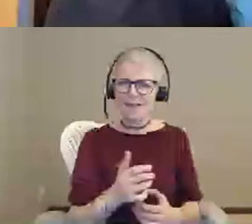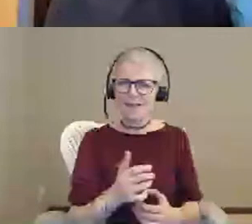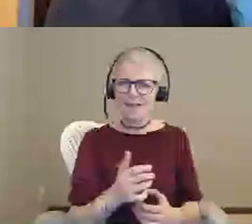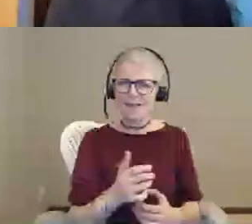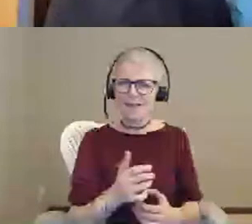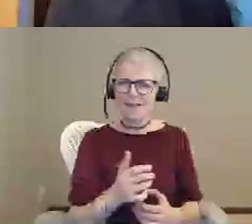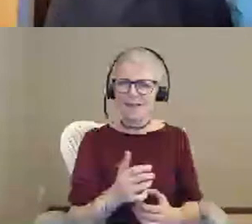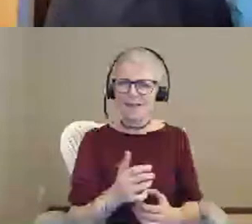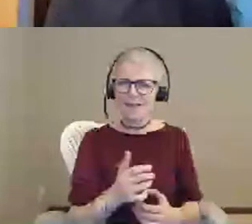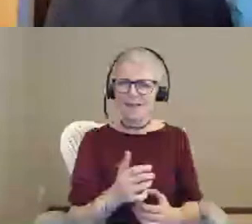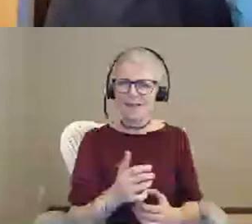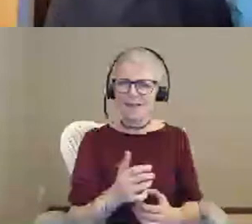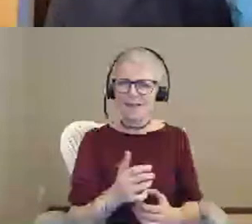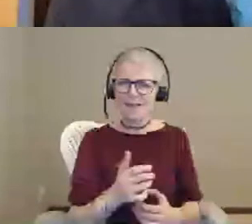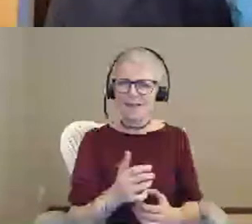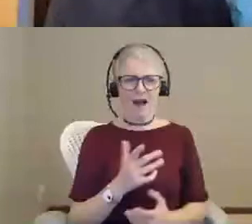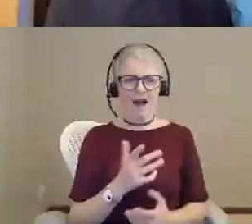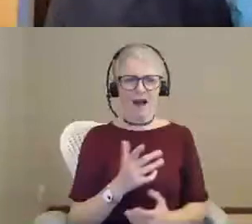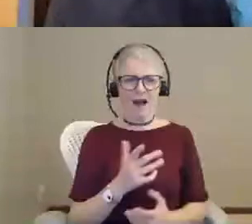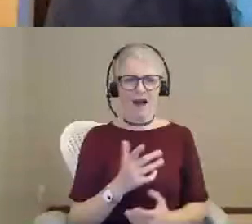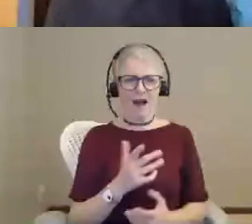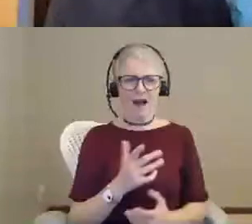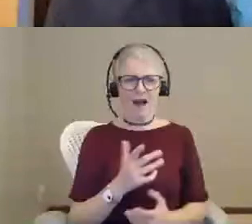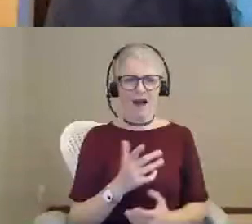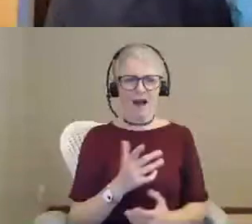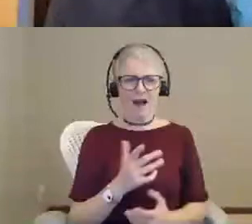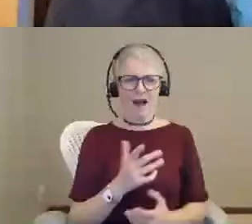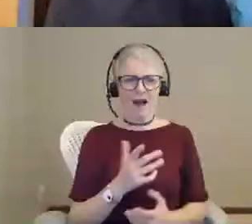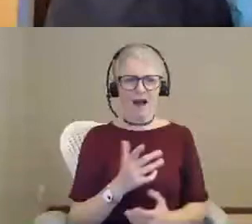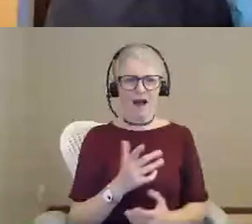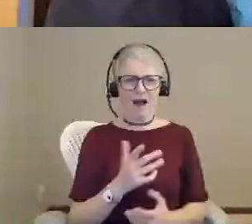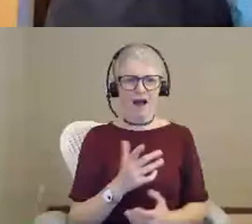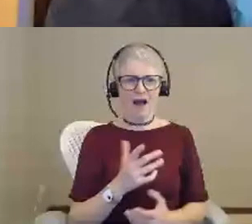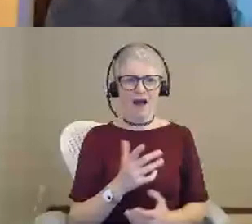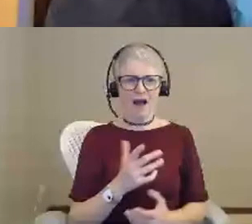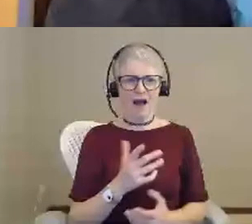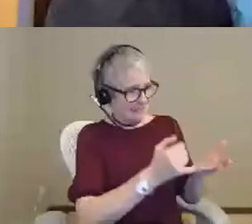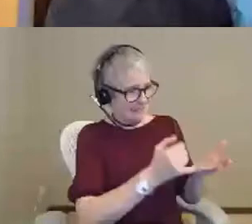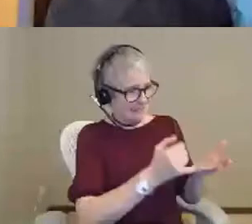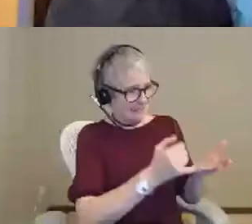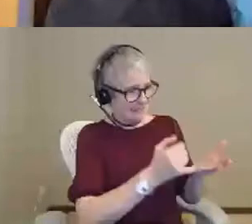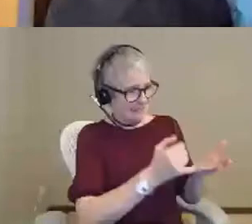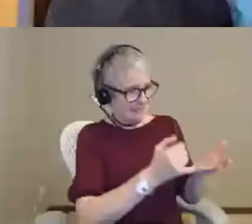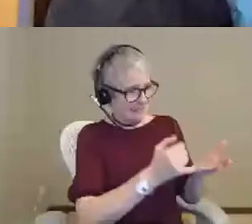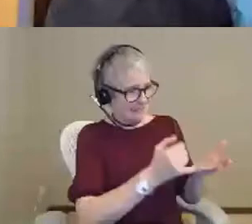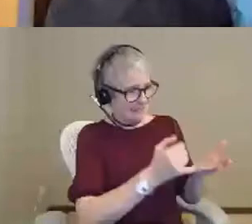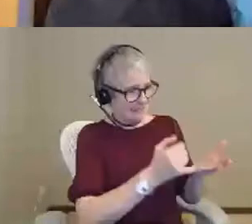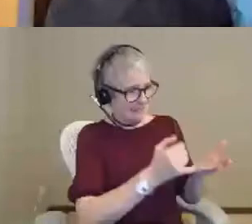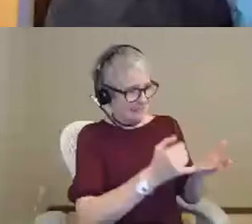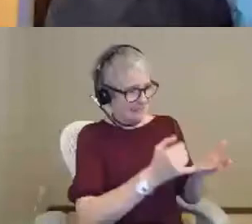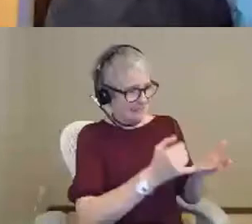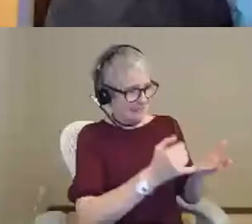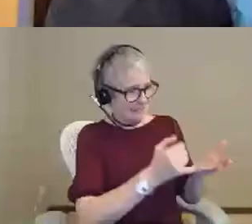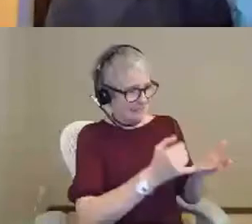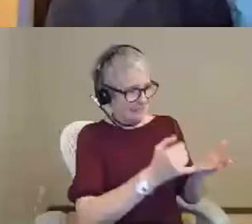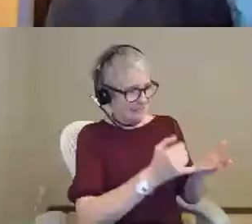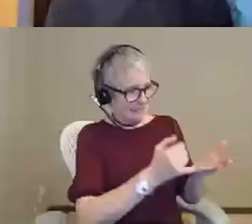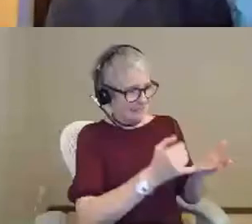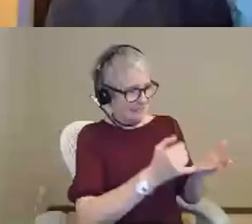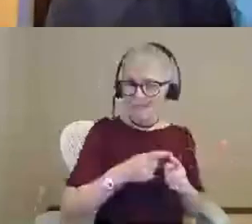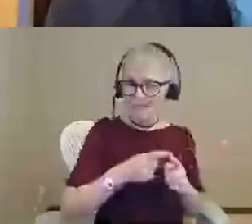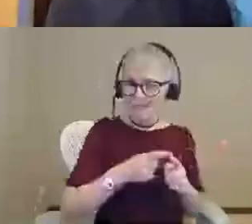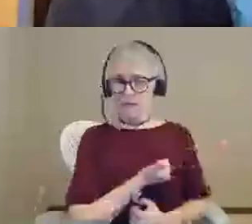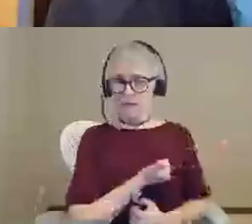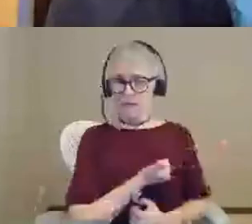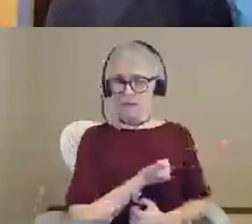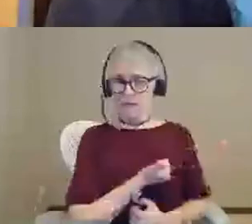Sam's documentation. I'm not an Evolve user, but I can go and I can read his documentation, which is great. You